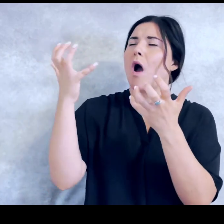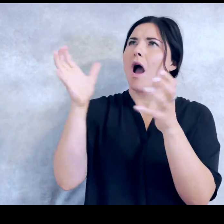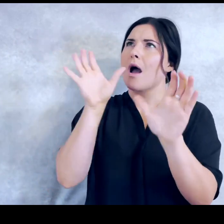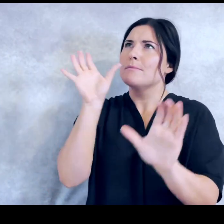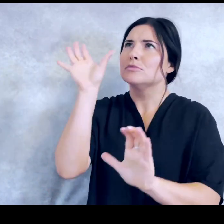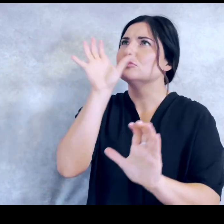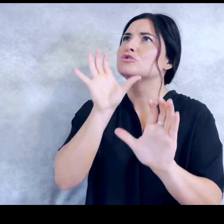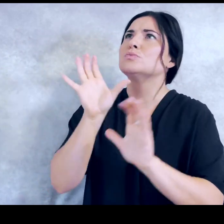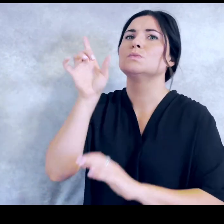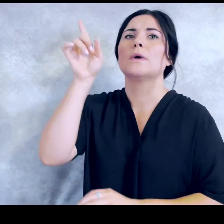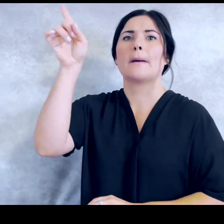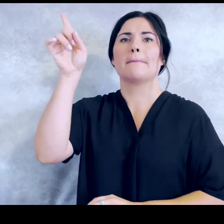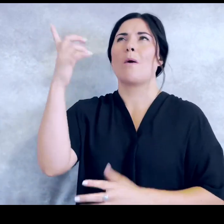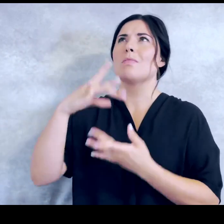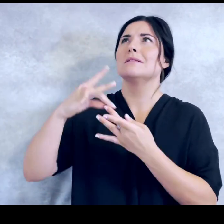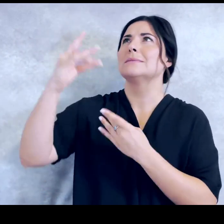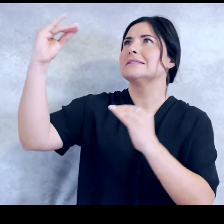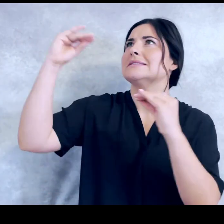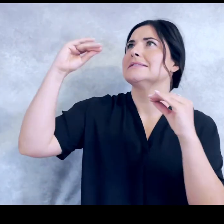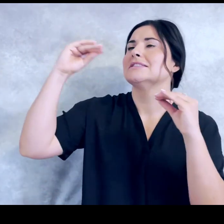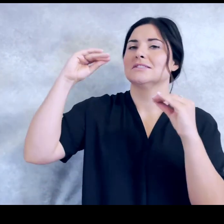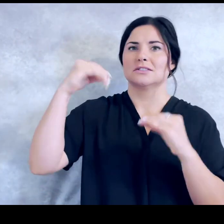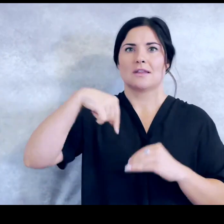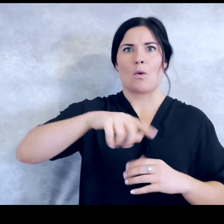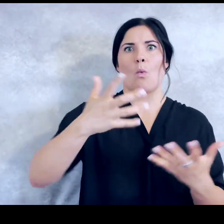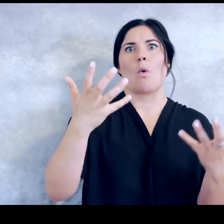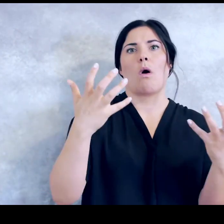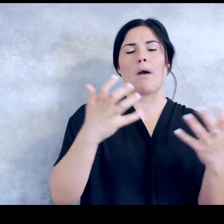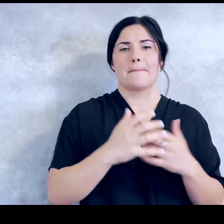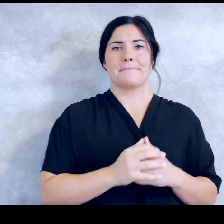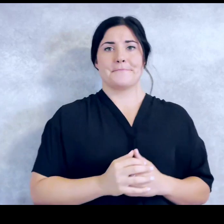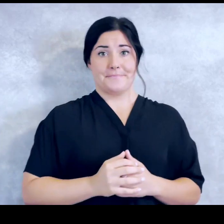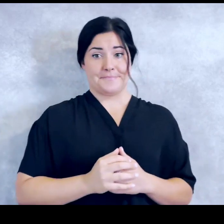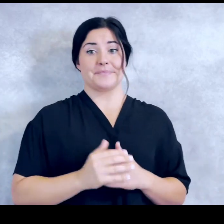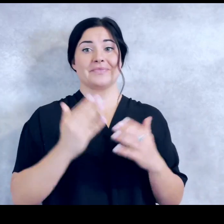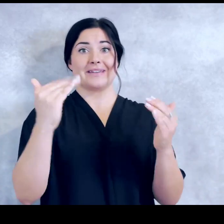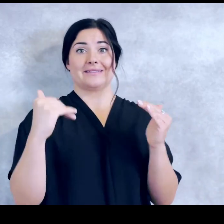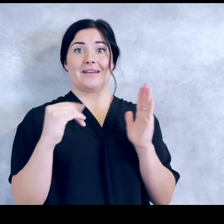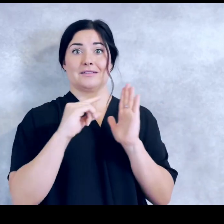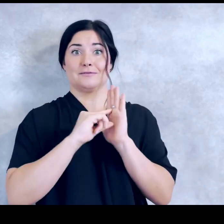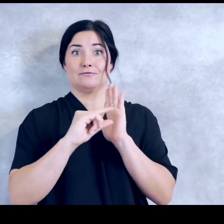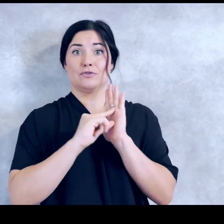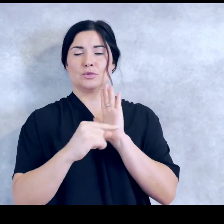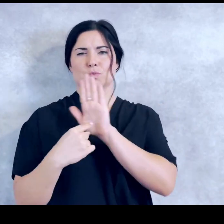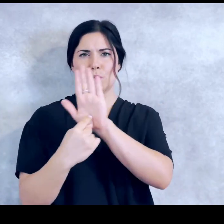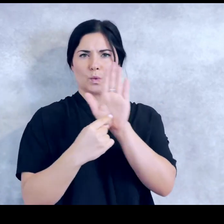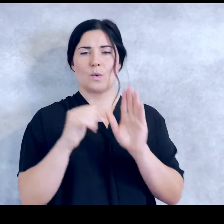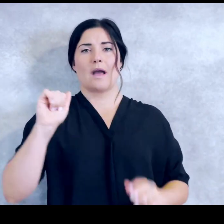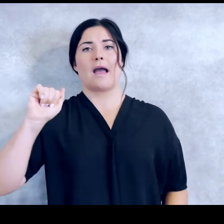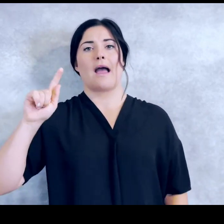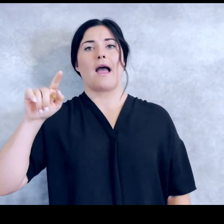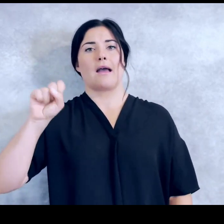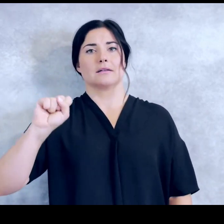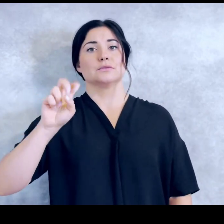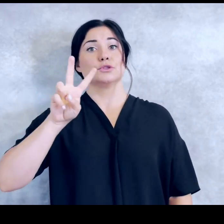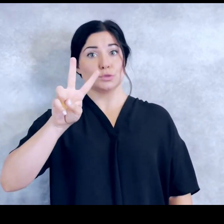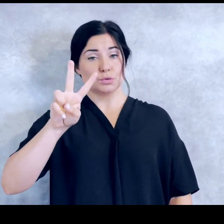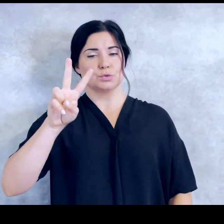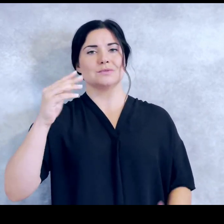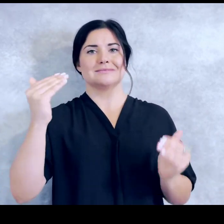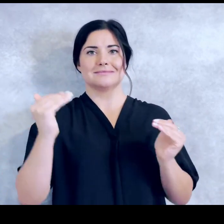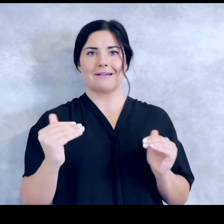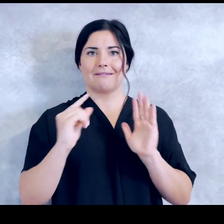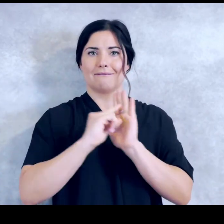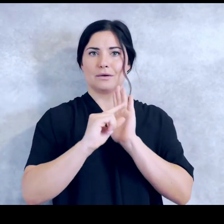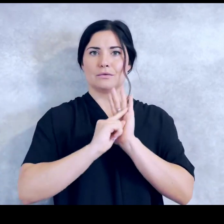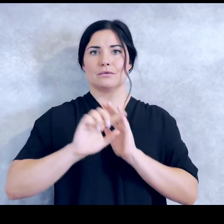Holy Spirit had in store for them. And this is really where I want to anchor down on these next several verses. If you got your Bibles and you've been in Acts